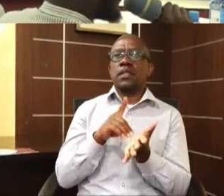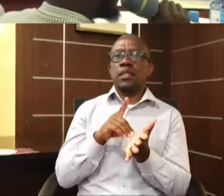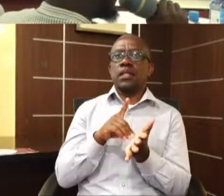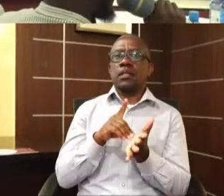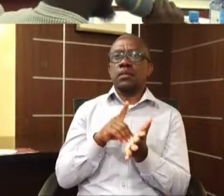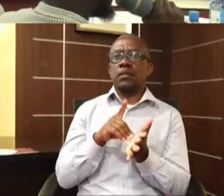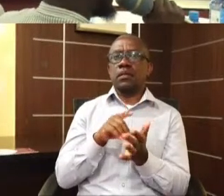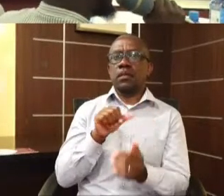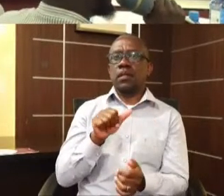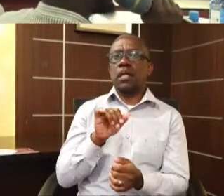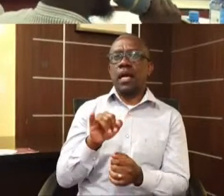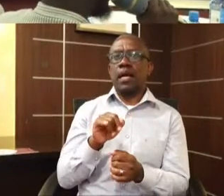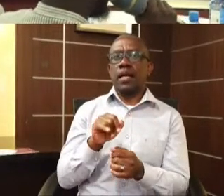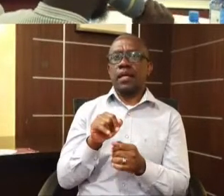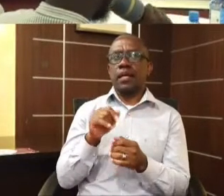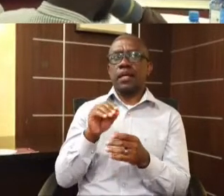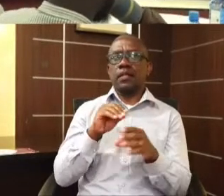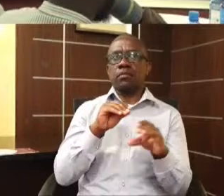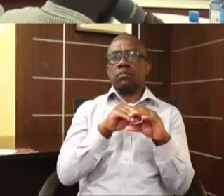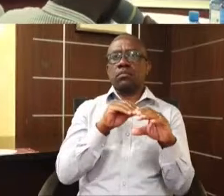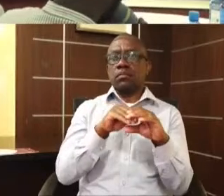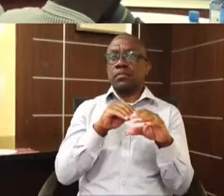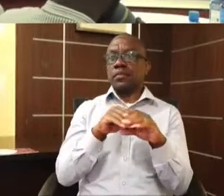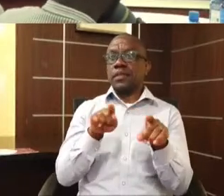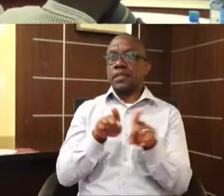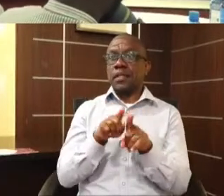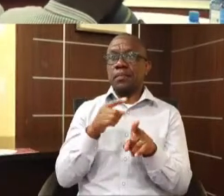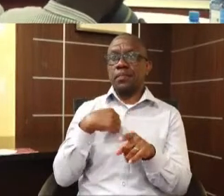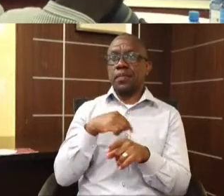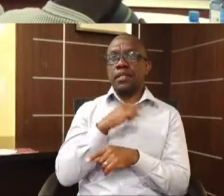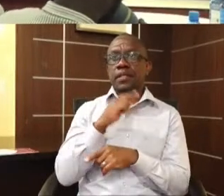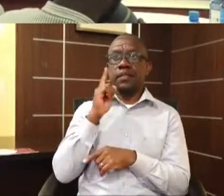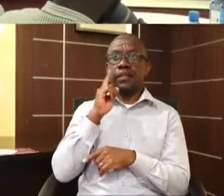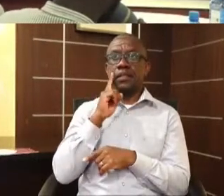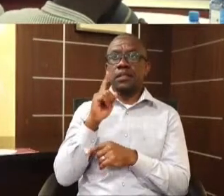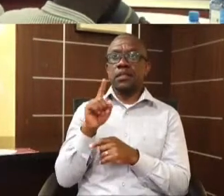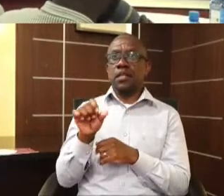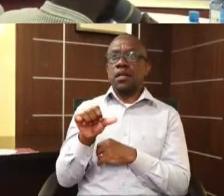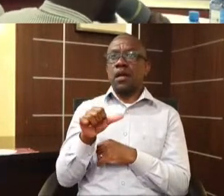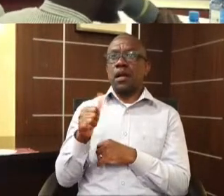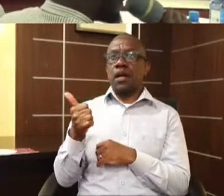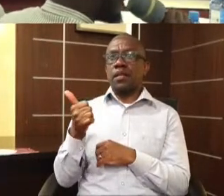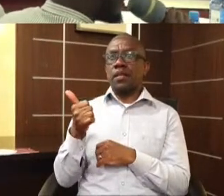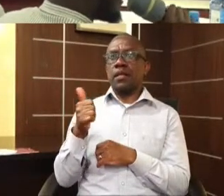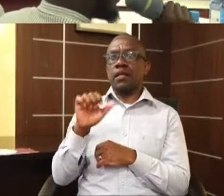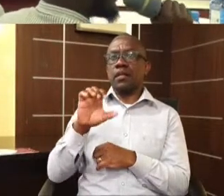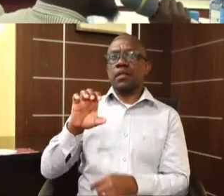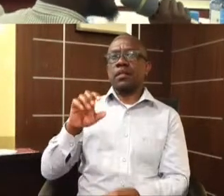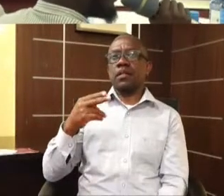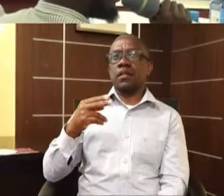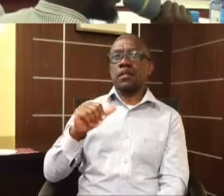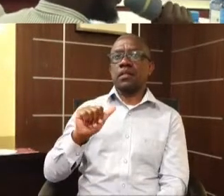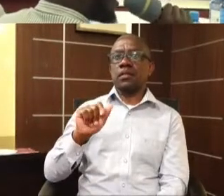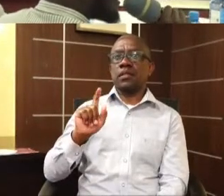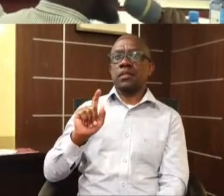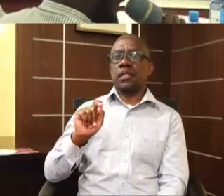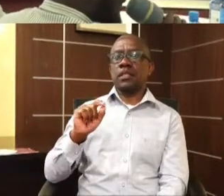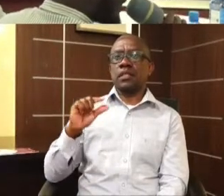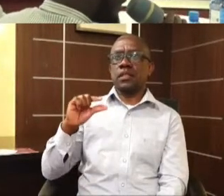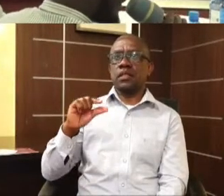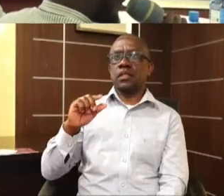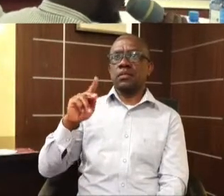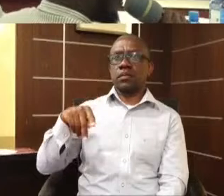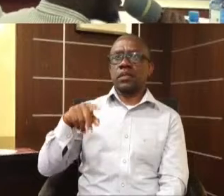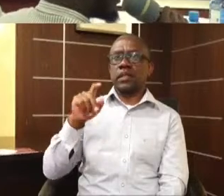models have been trained in, especially I think the one that most of us are well conversant with, the ChatGPT. It's trained on Western